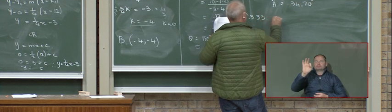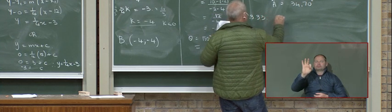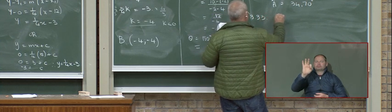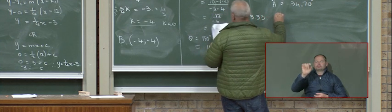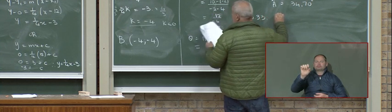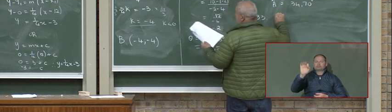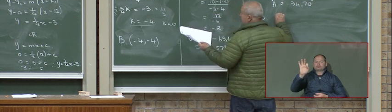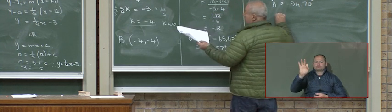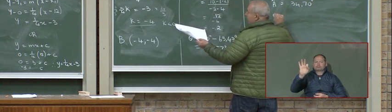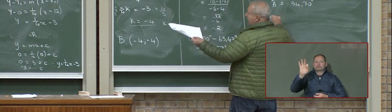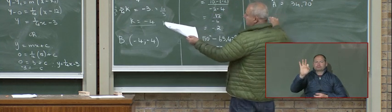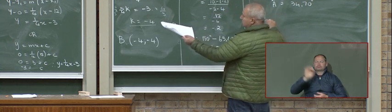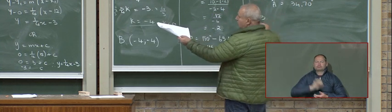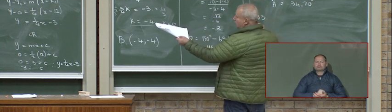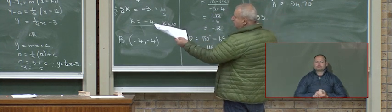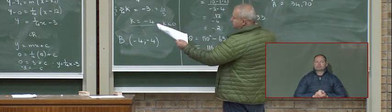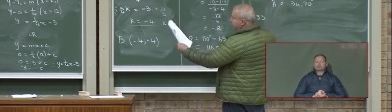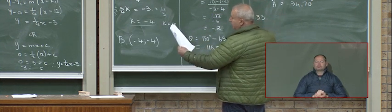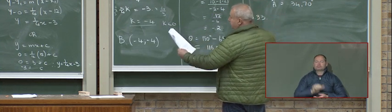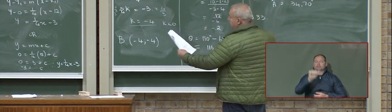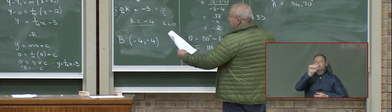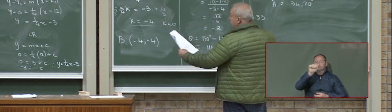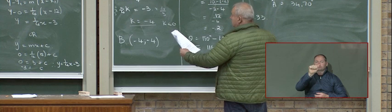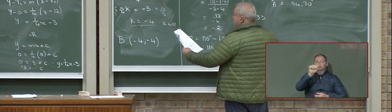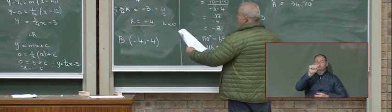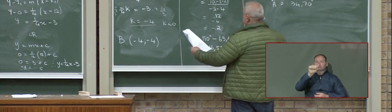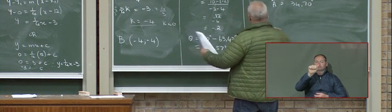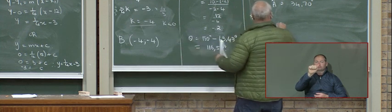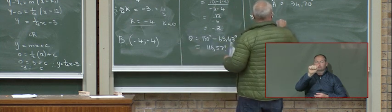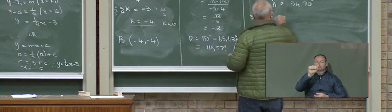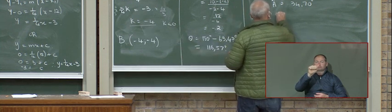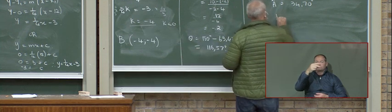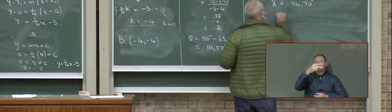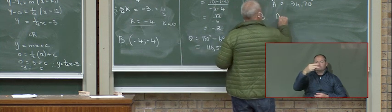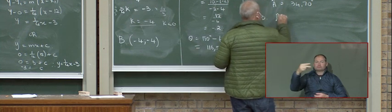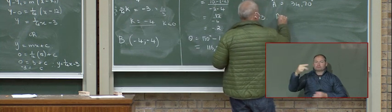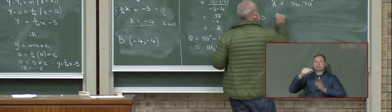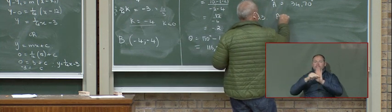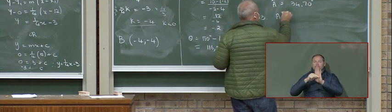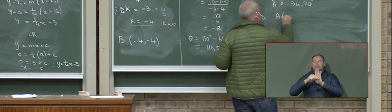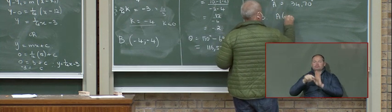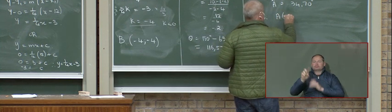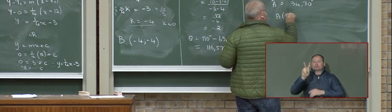3.3.3, A's coordinates here is equal to negative 210.